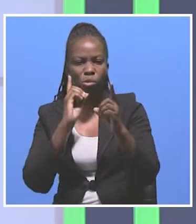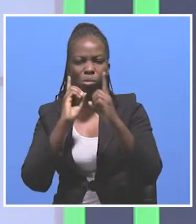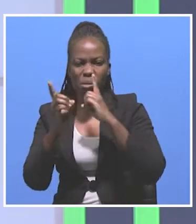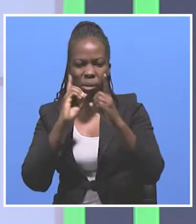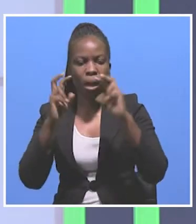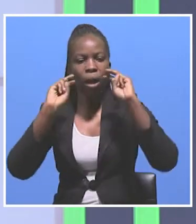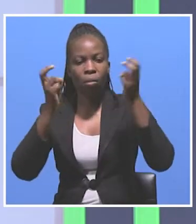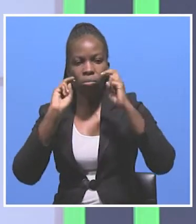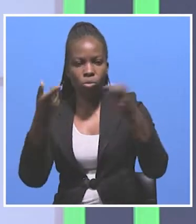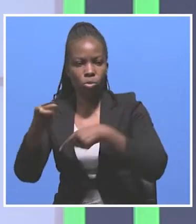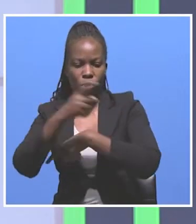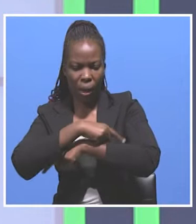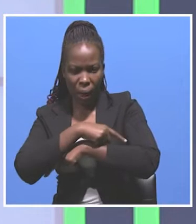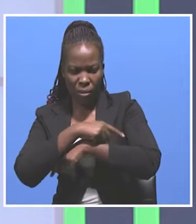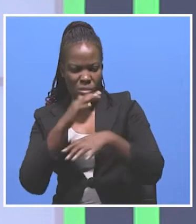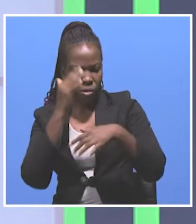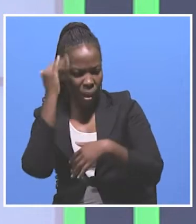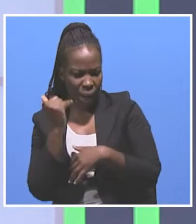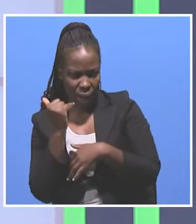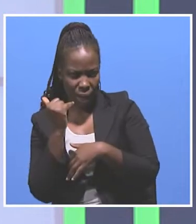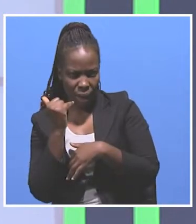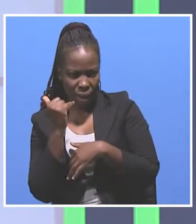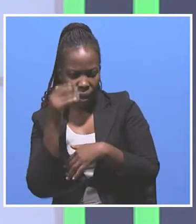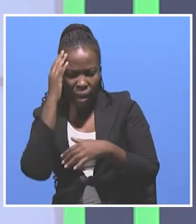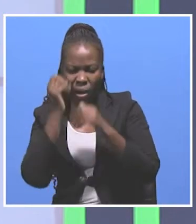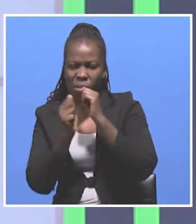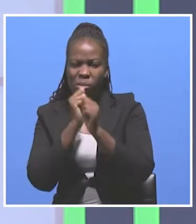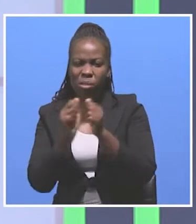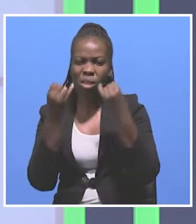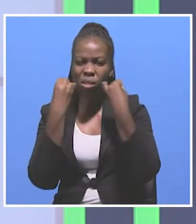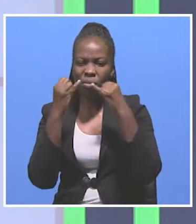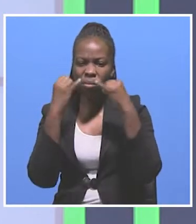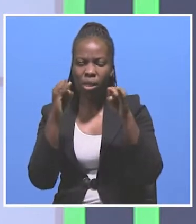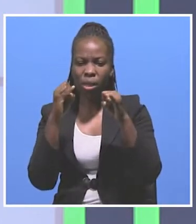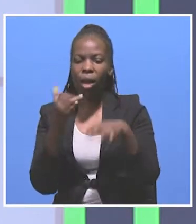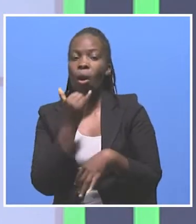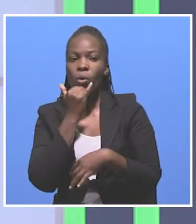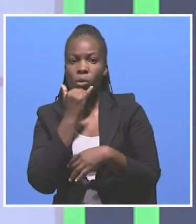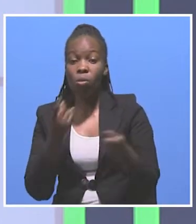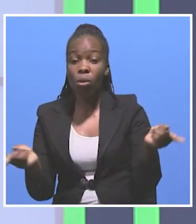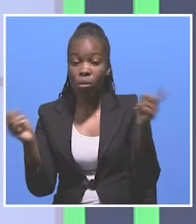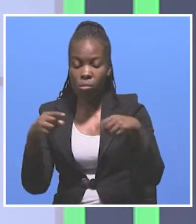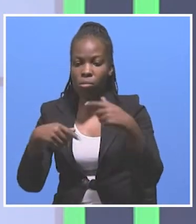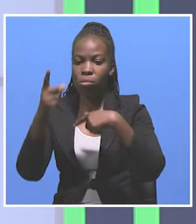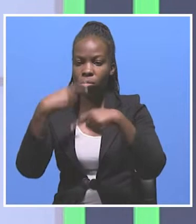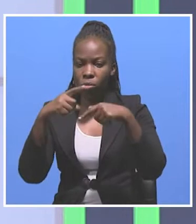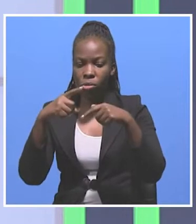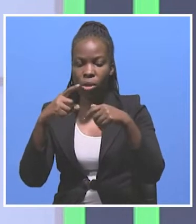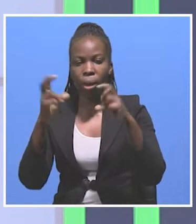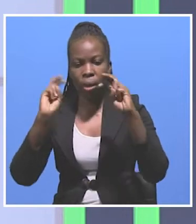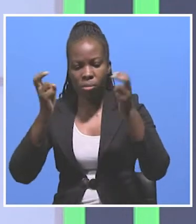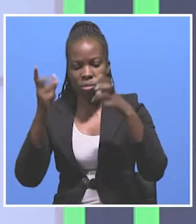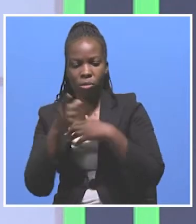topic because there are a lot of information gaps whenever we come to this topic. Mm-hmm.